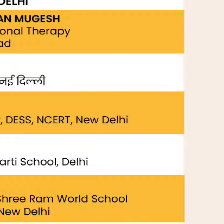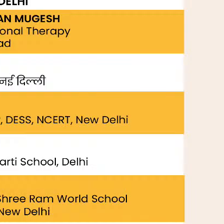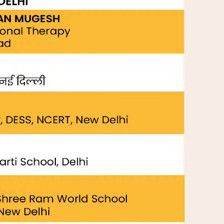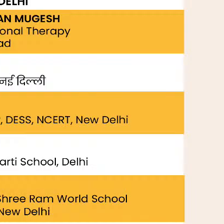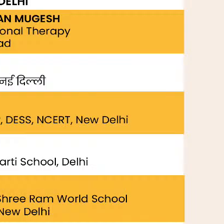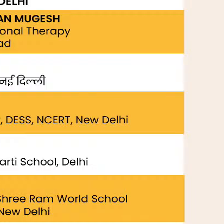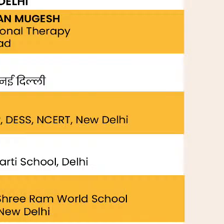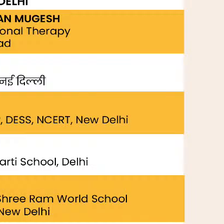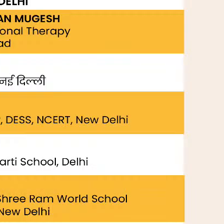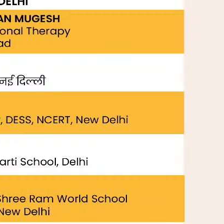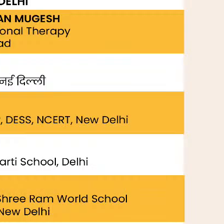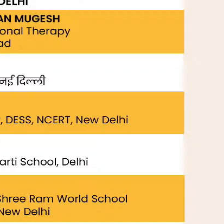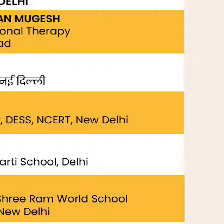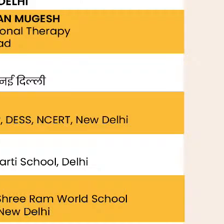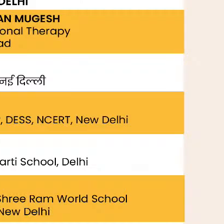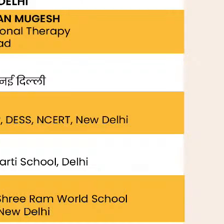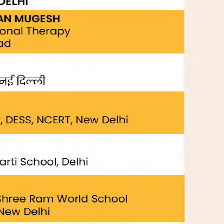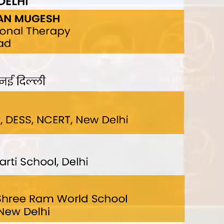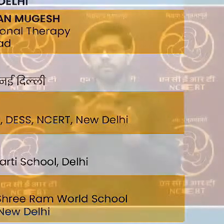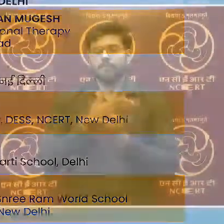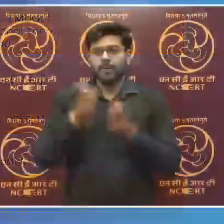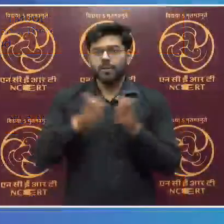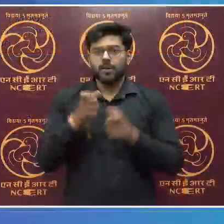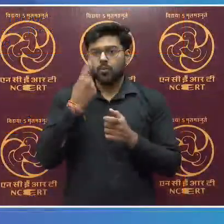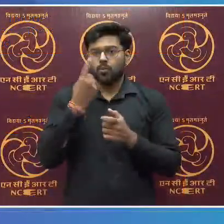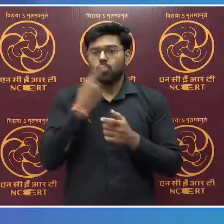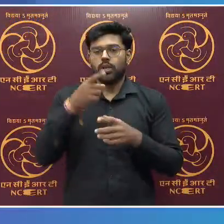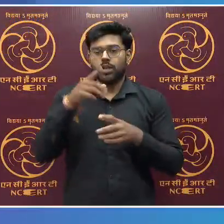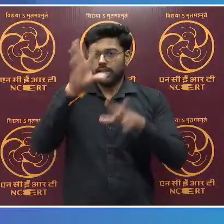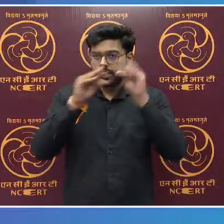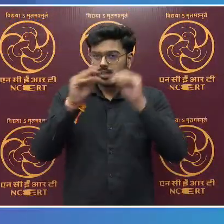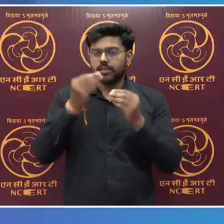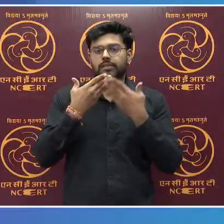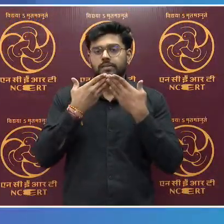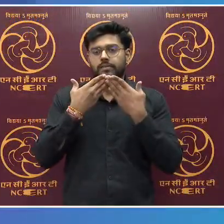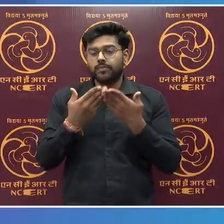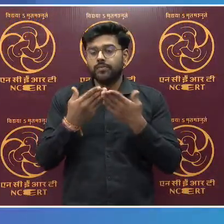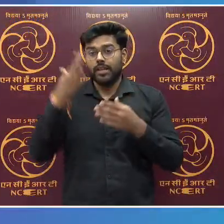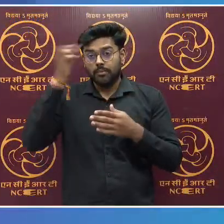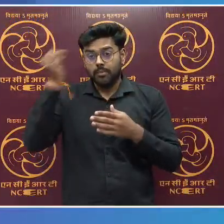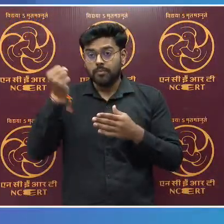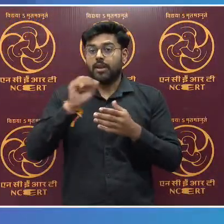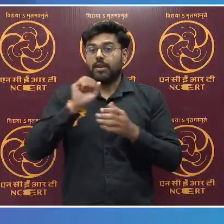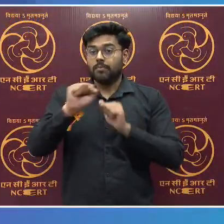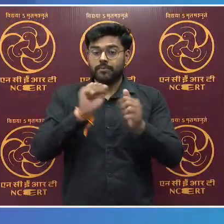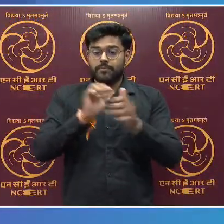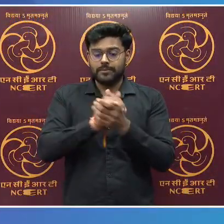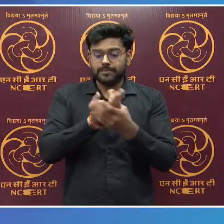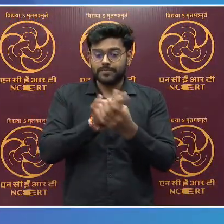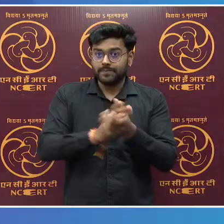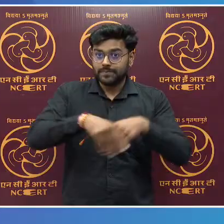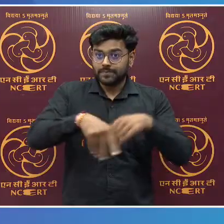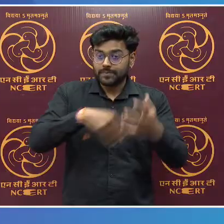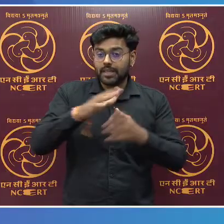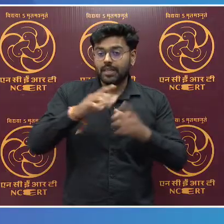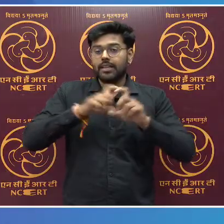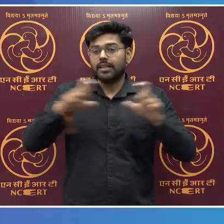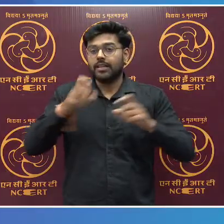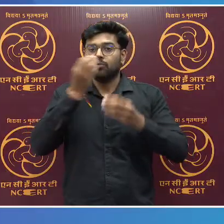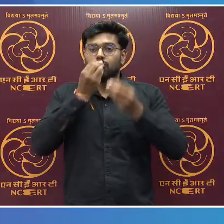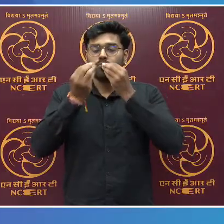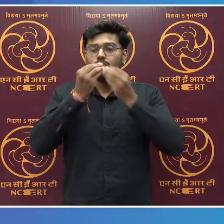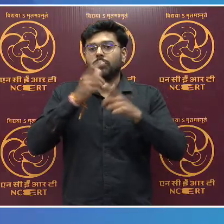like to thank you to all the viewers and all the learners. But remember, always wash your hands, eat clean food and